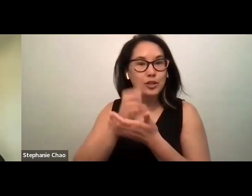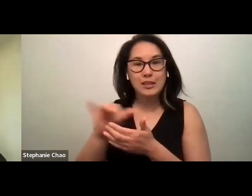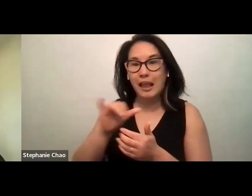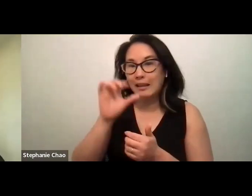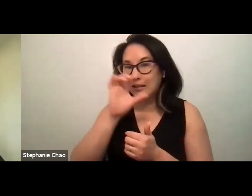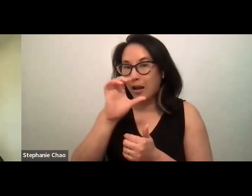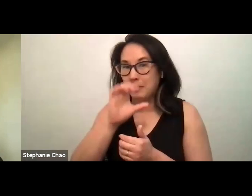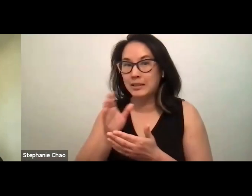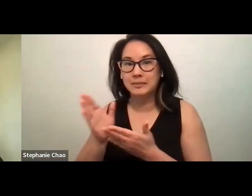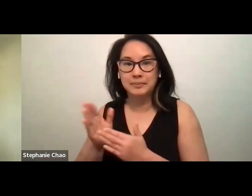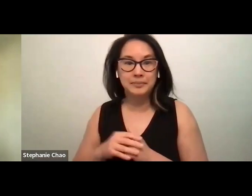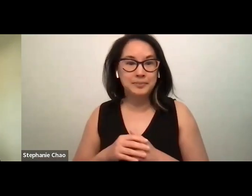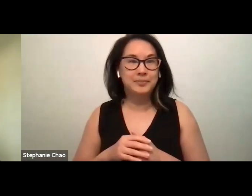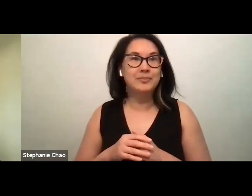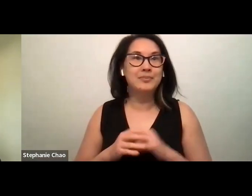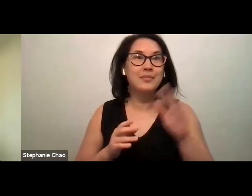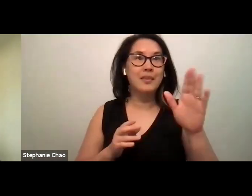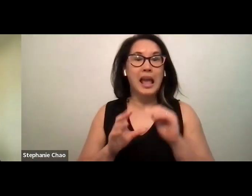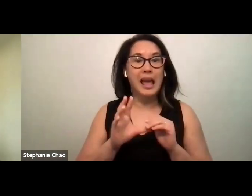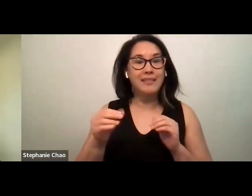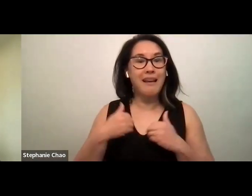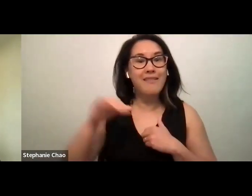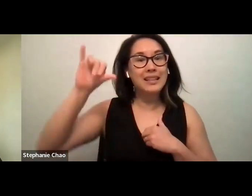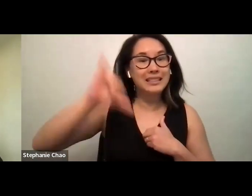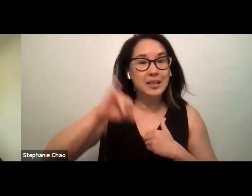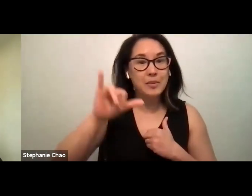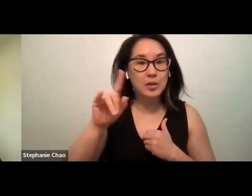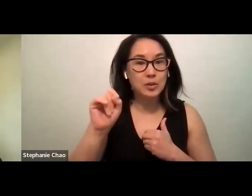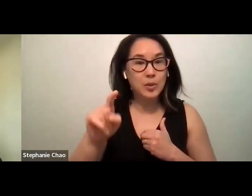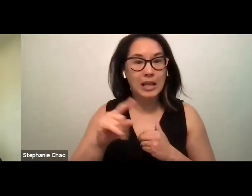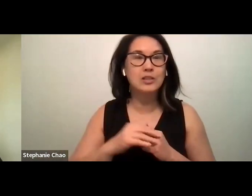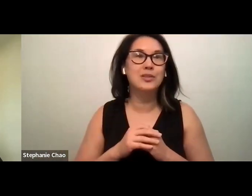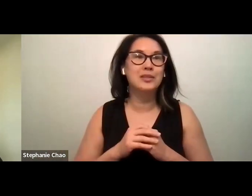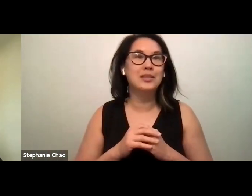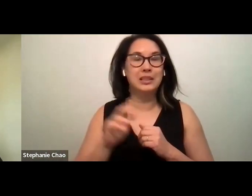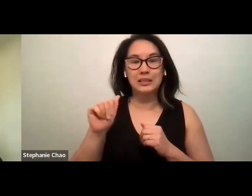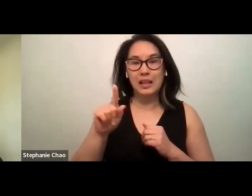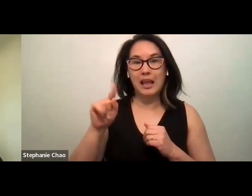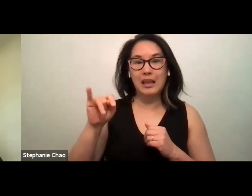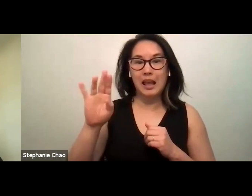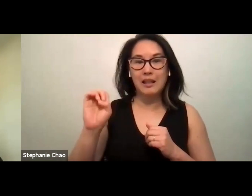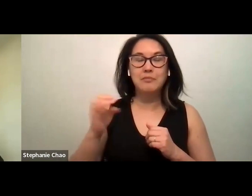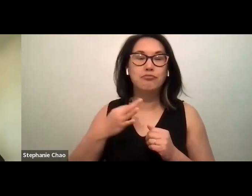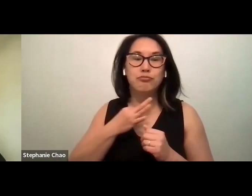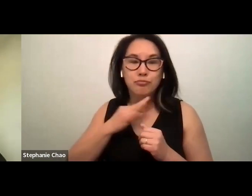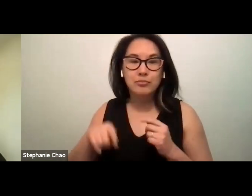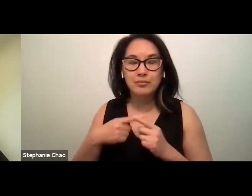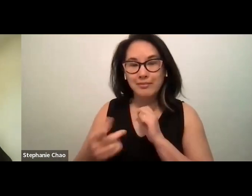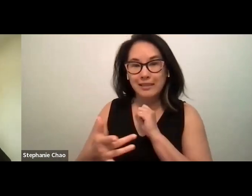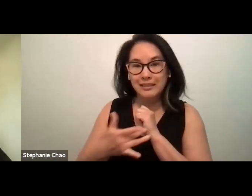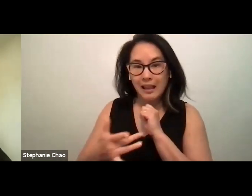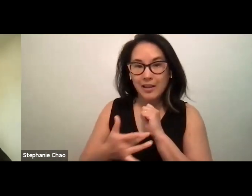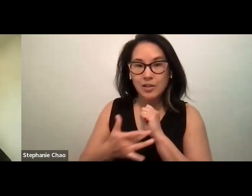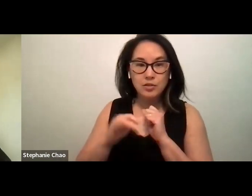To that point, there's another similar question where Alice would like to know more about the technology